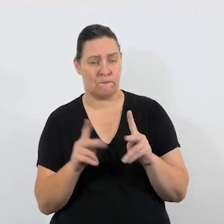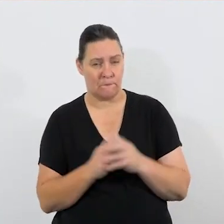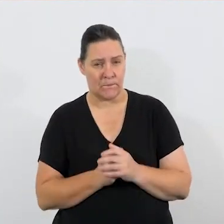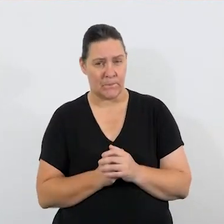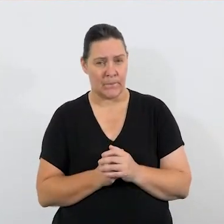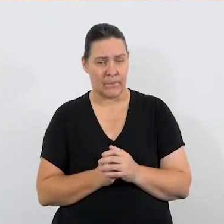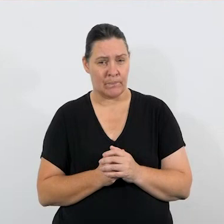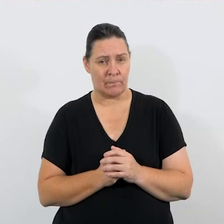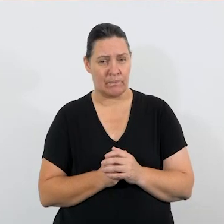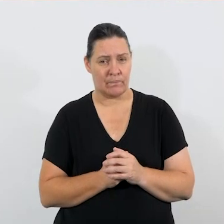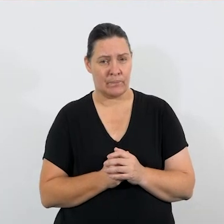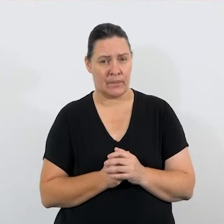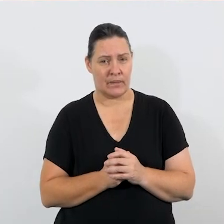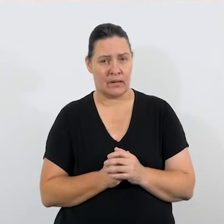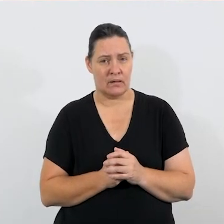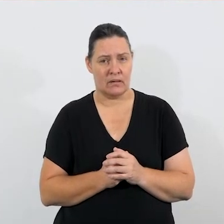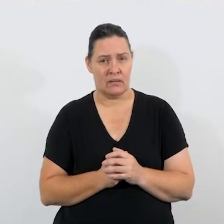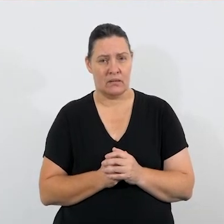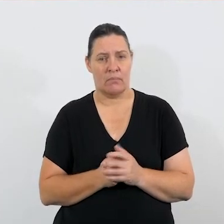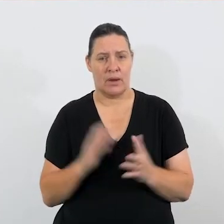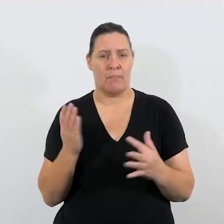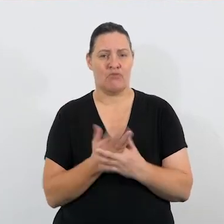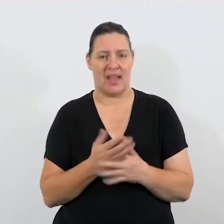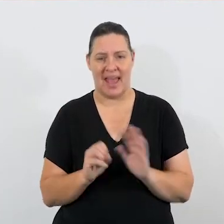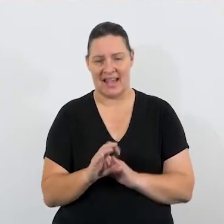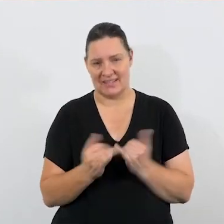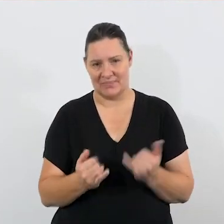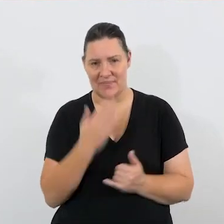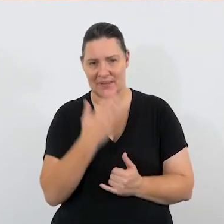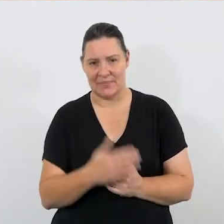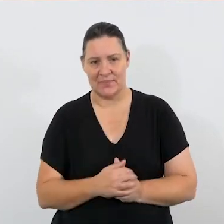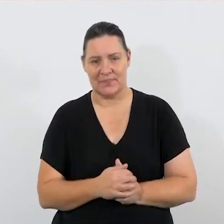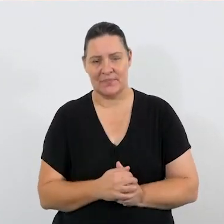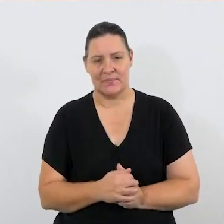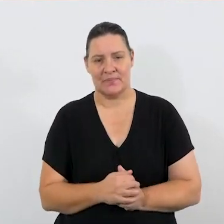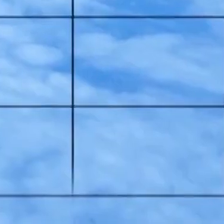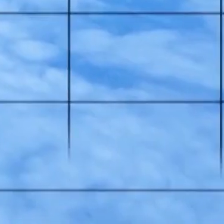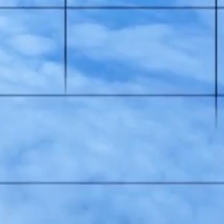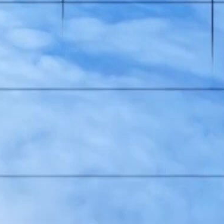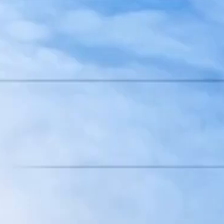Okay, and guys, let's go to an air break. Thank you.